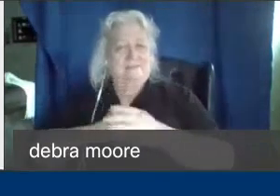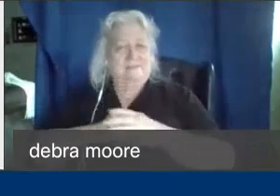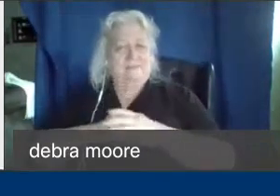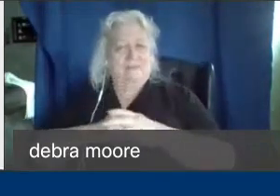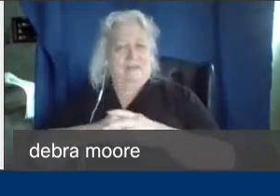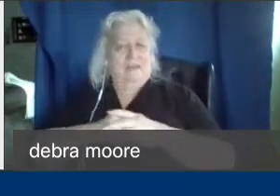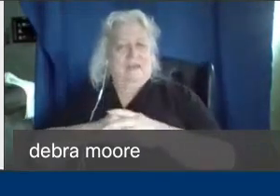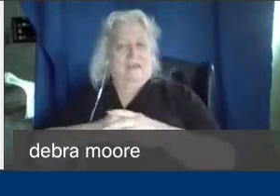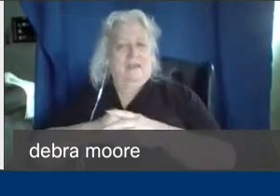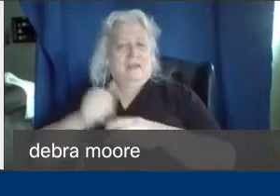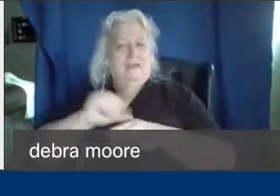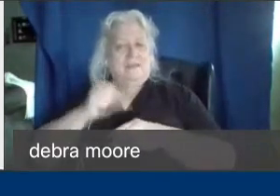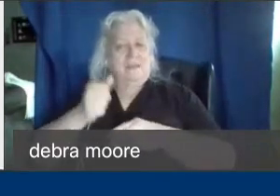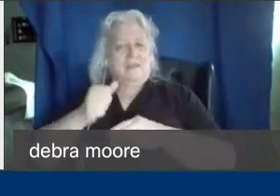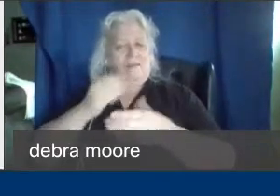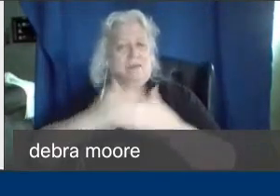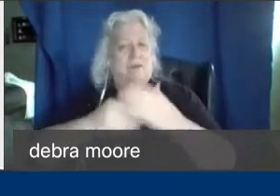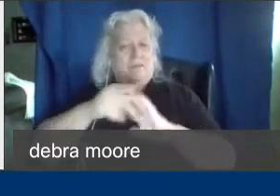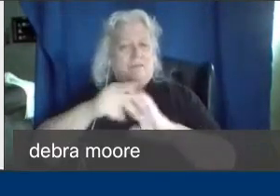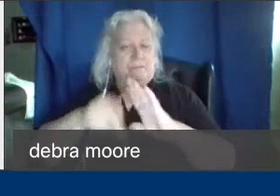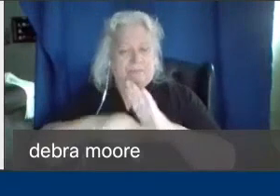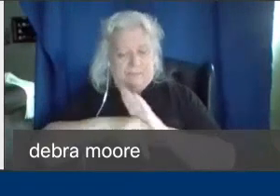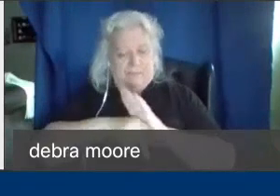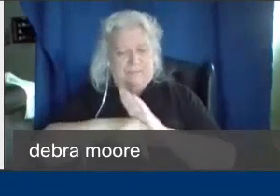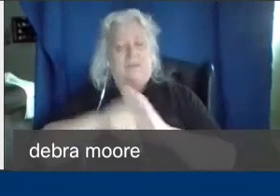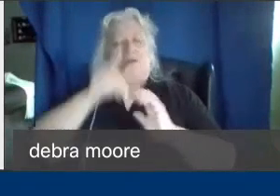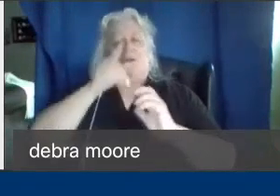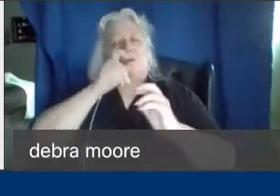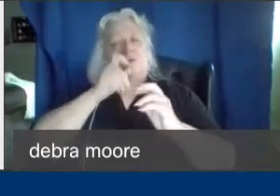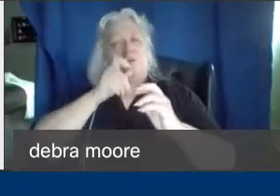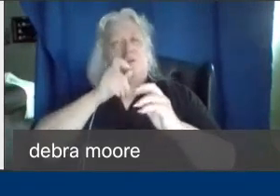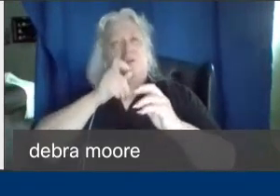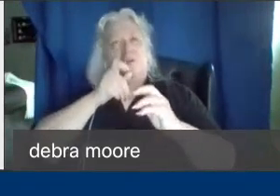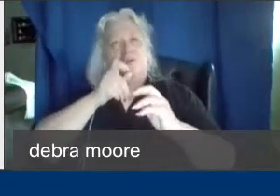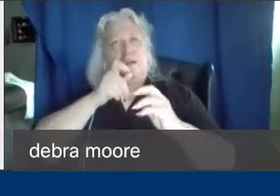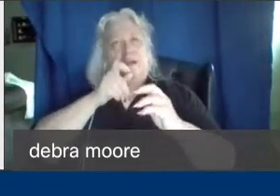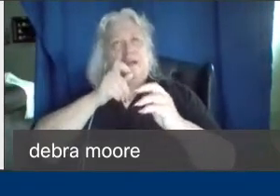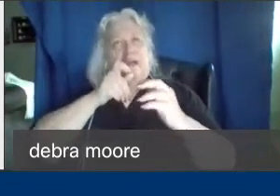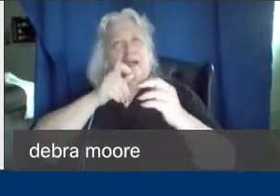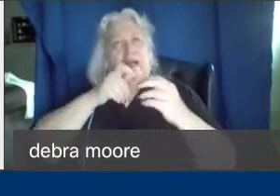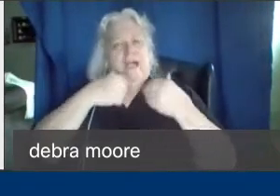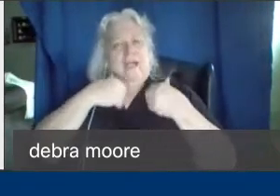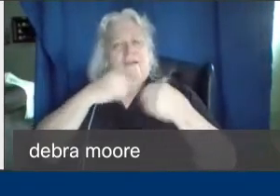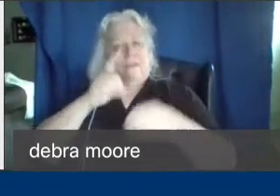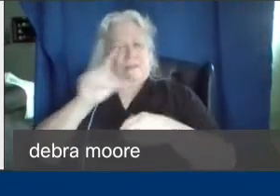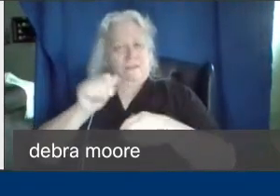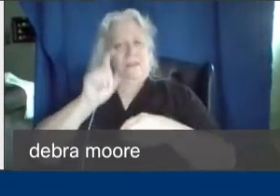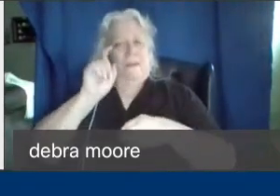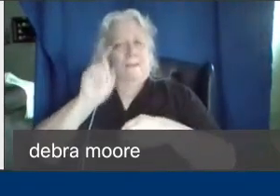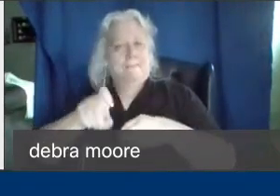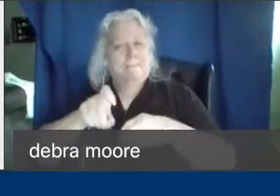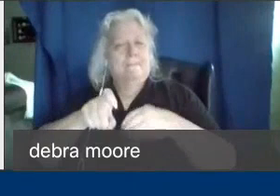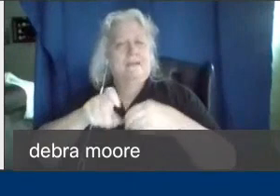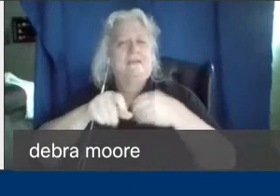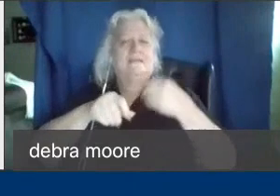And here's another part of the policy. So students are responsible for identifying themselves as individuals requesting accommodations